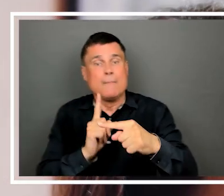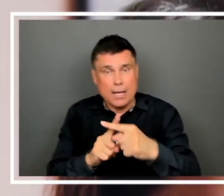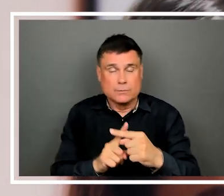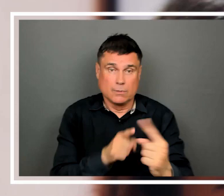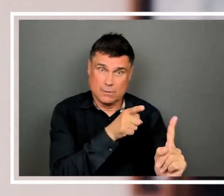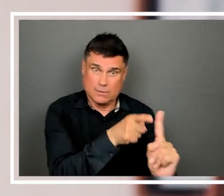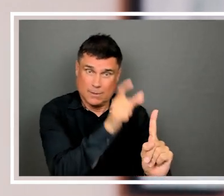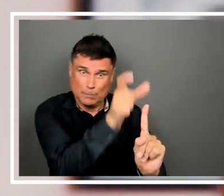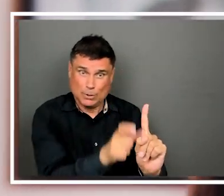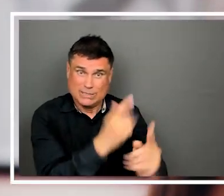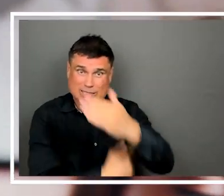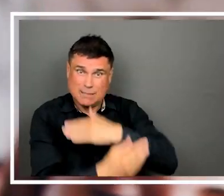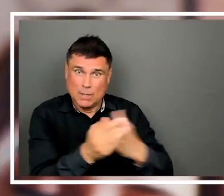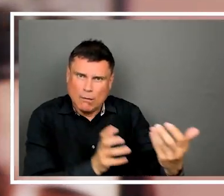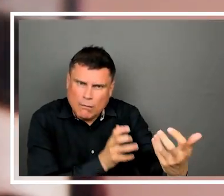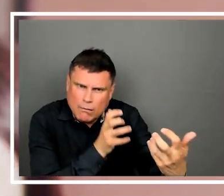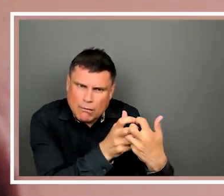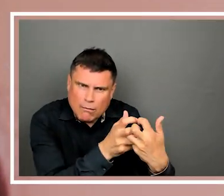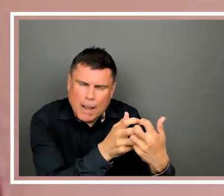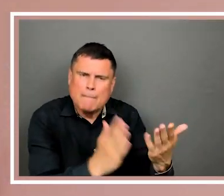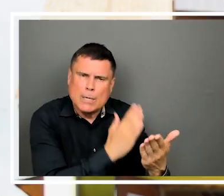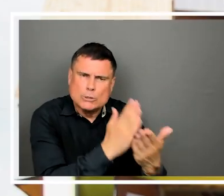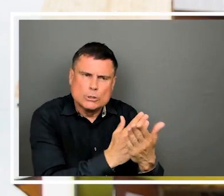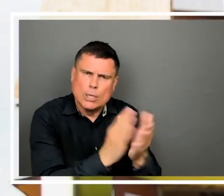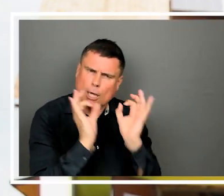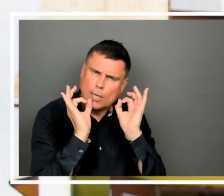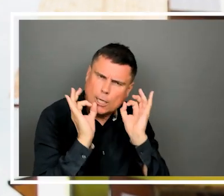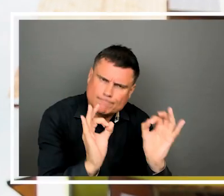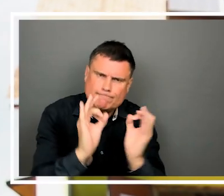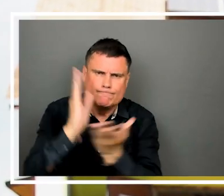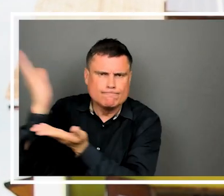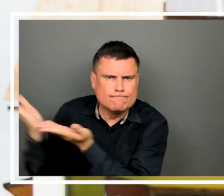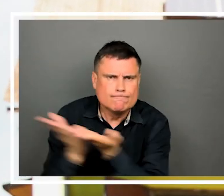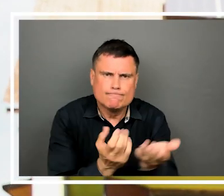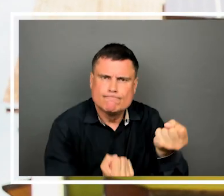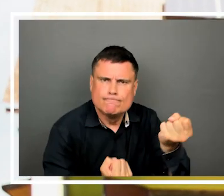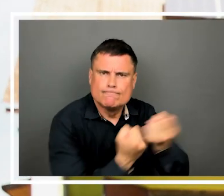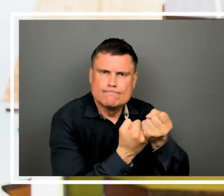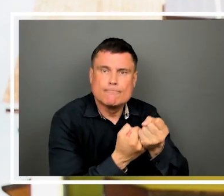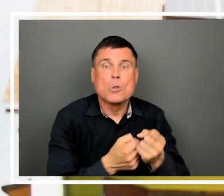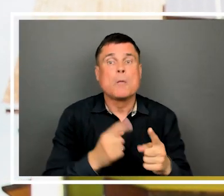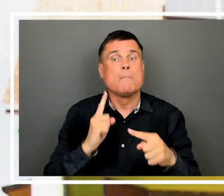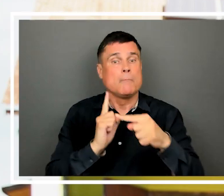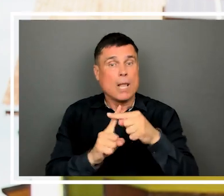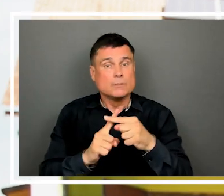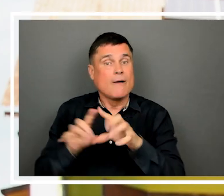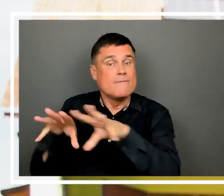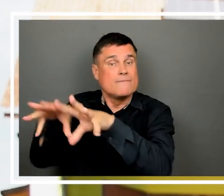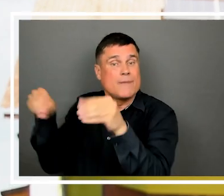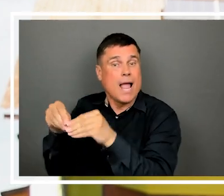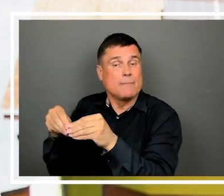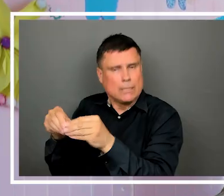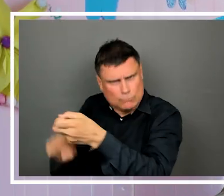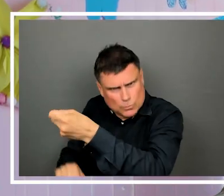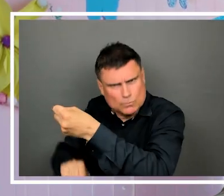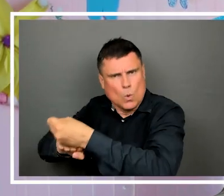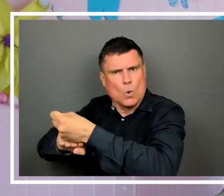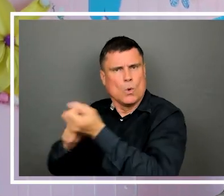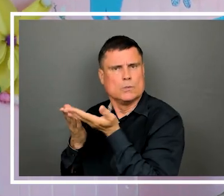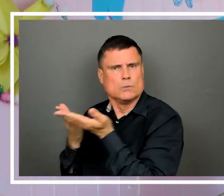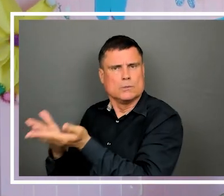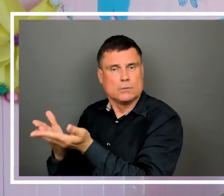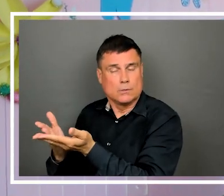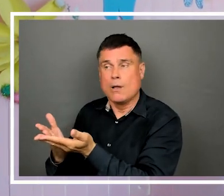families to make sure they are getting the right support, or arrange an informal support through family members. You